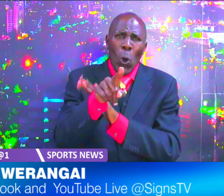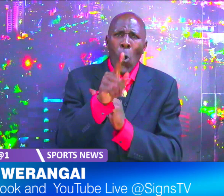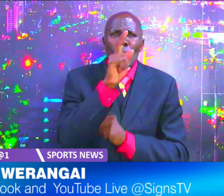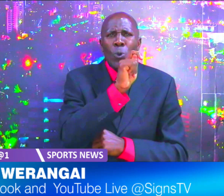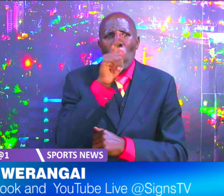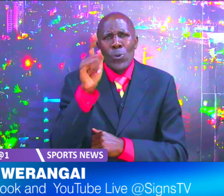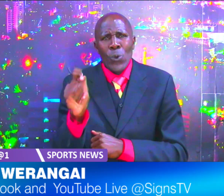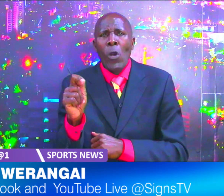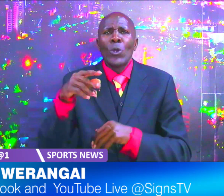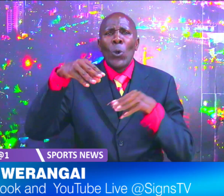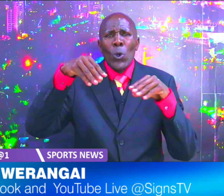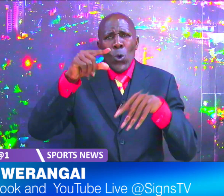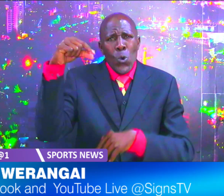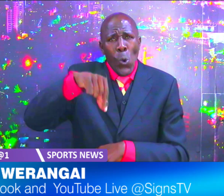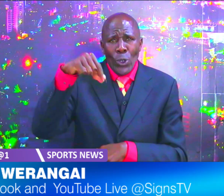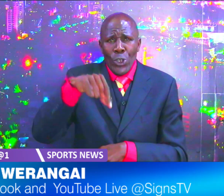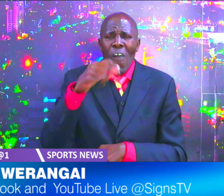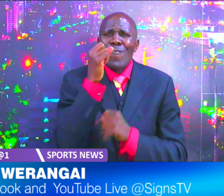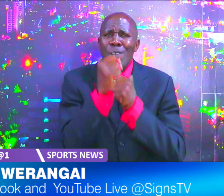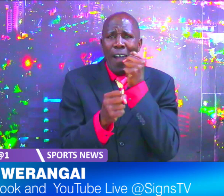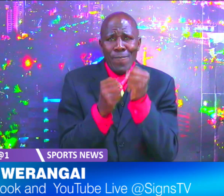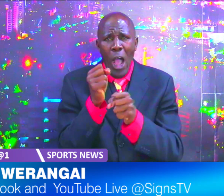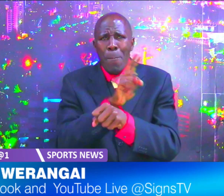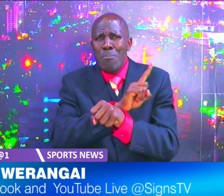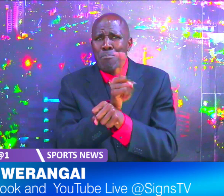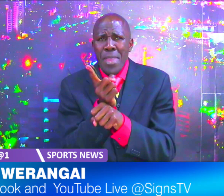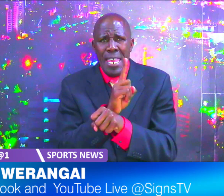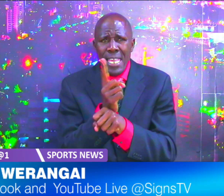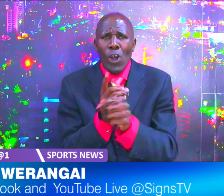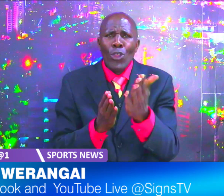Ven scored an own goal.